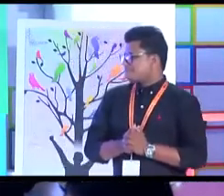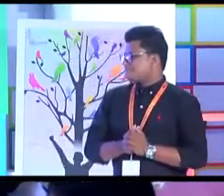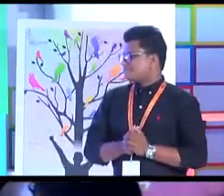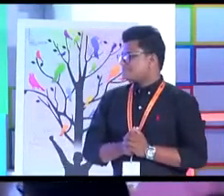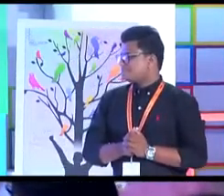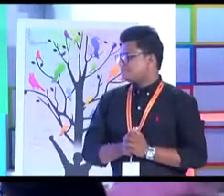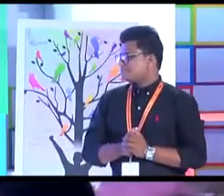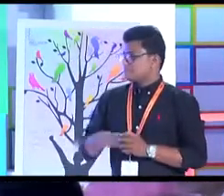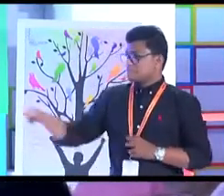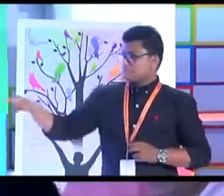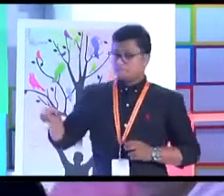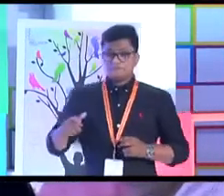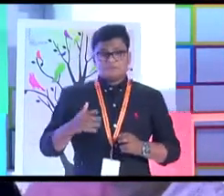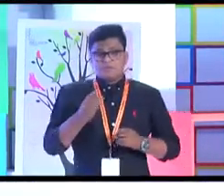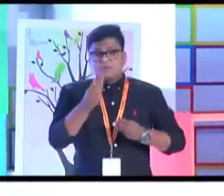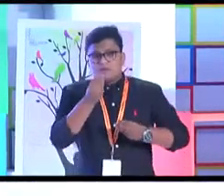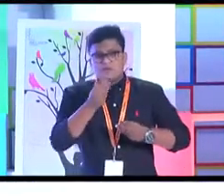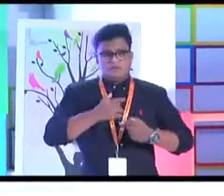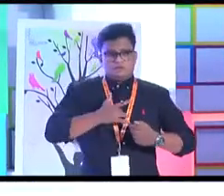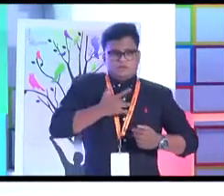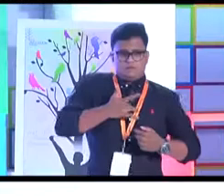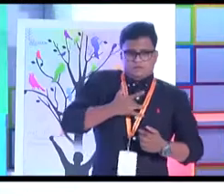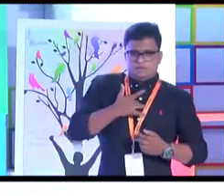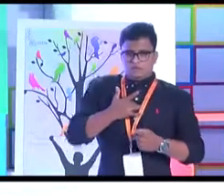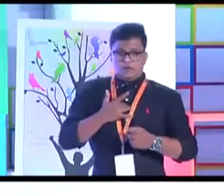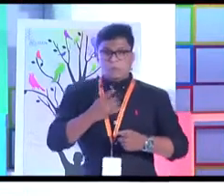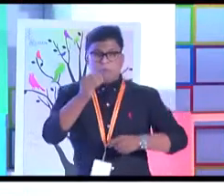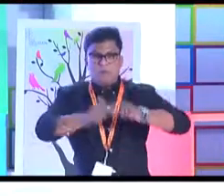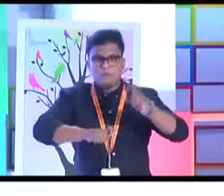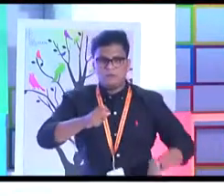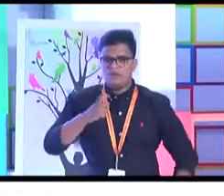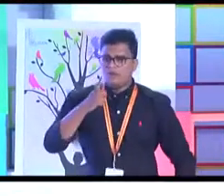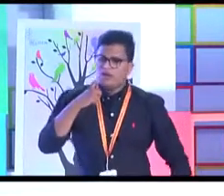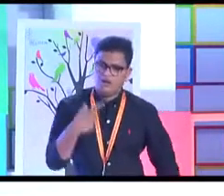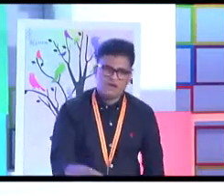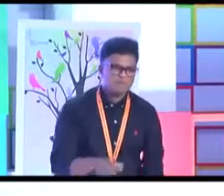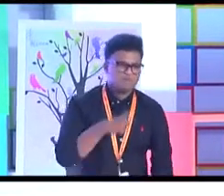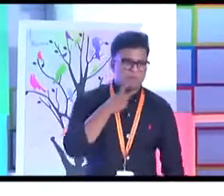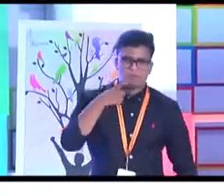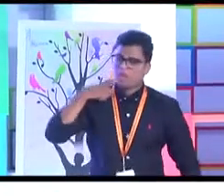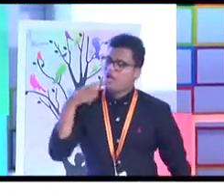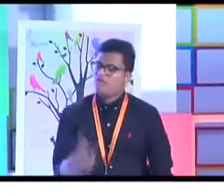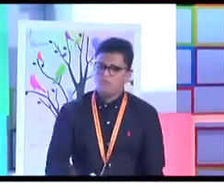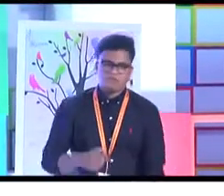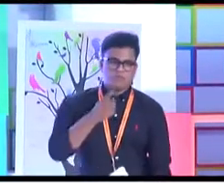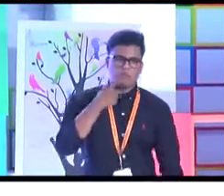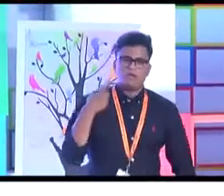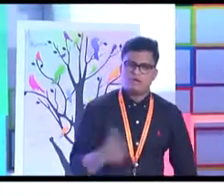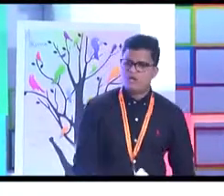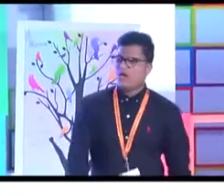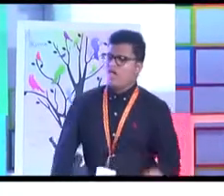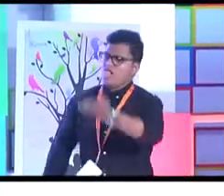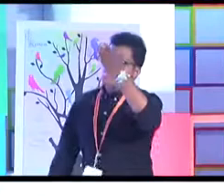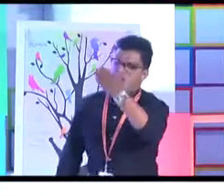I really feel very sad for the people who always complain. I really feel bad for the people who always blame